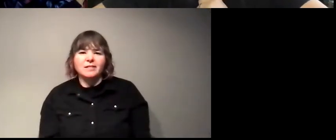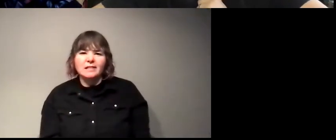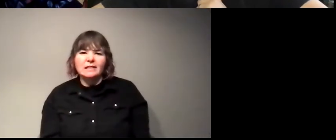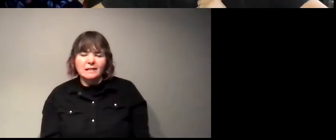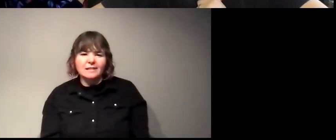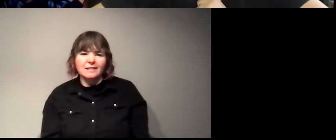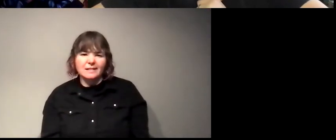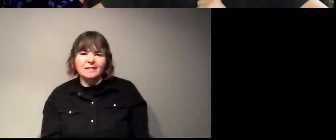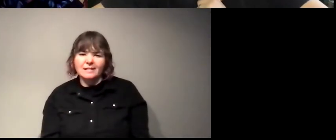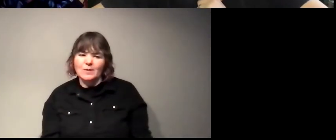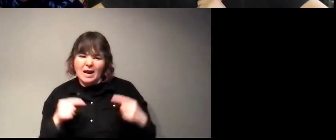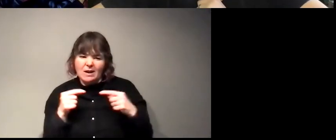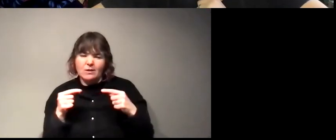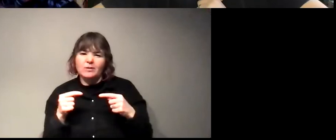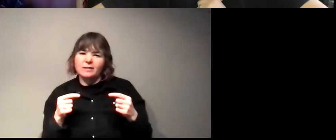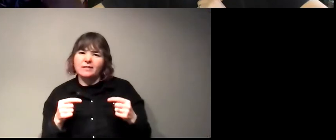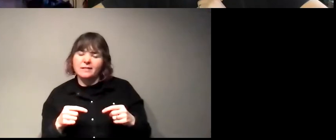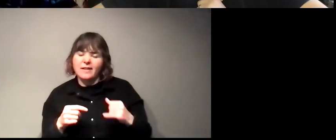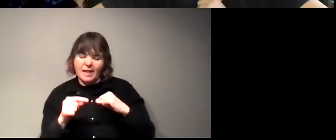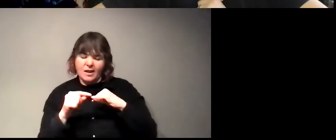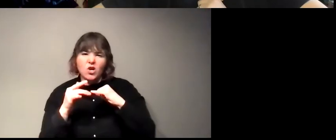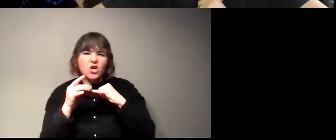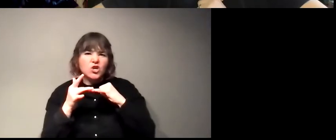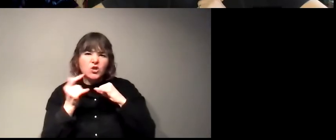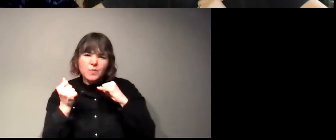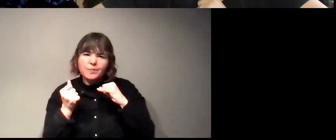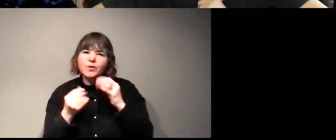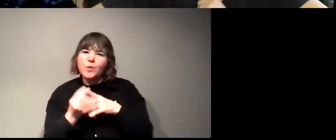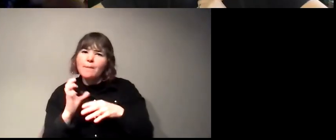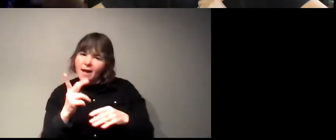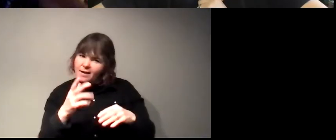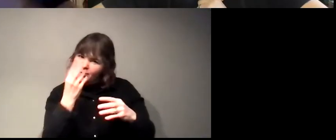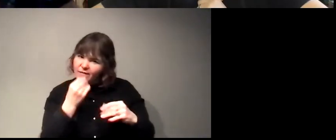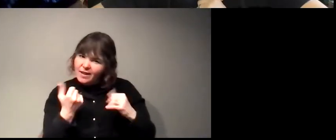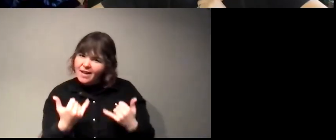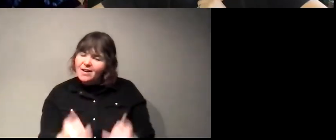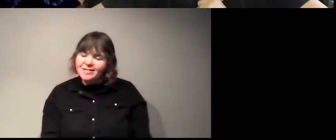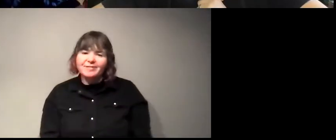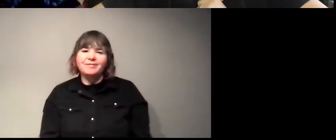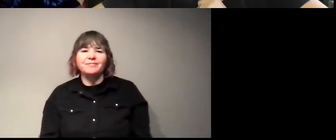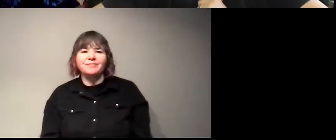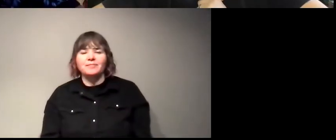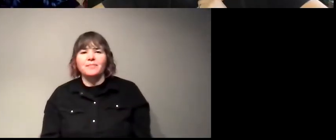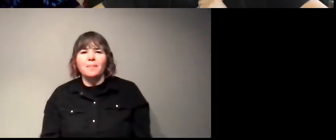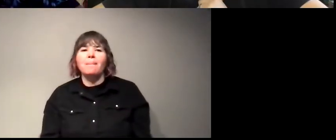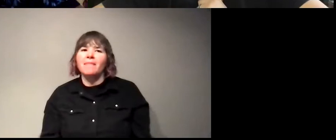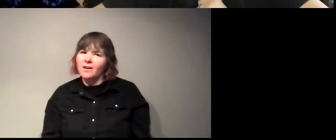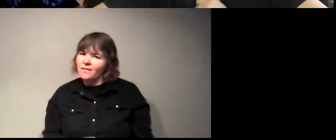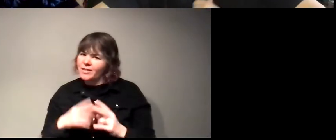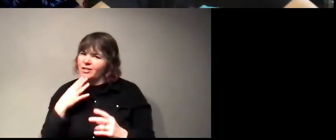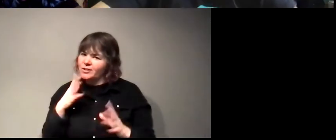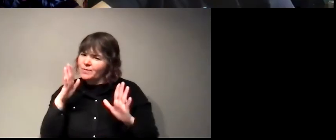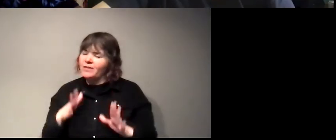And so, yeah, it took to grow that nail back, but it's beautiful again. Good to go. Very Yeah. good.